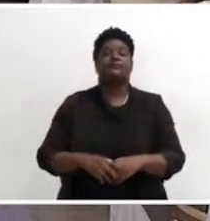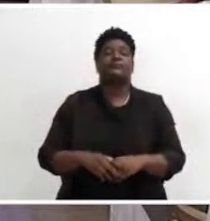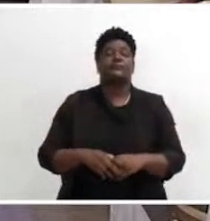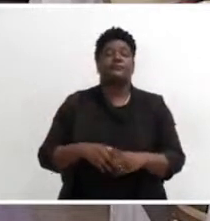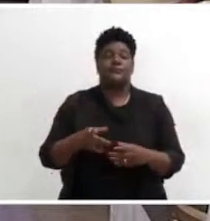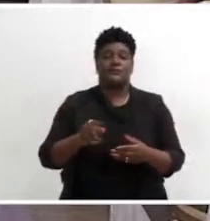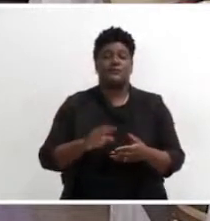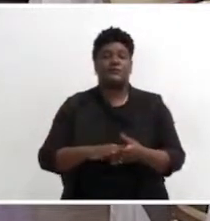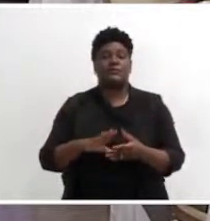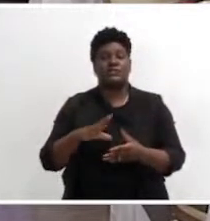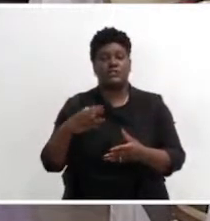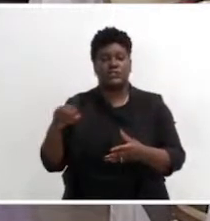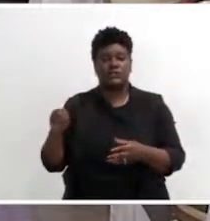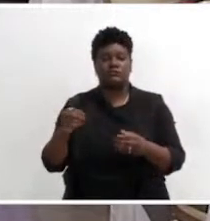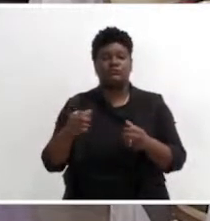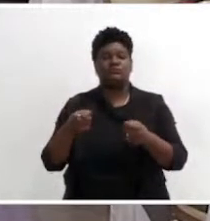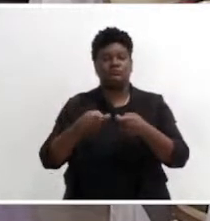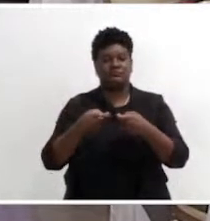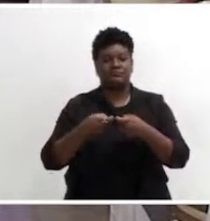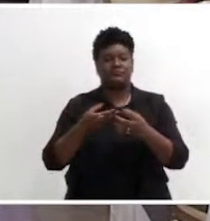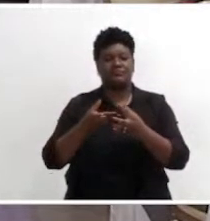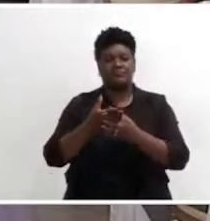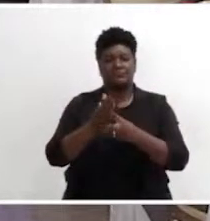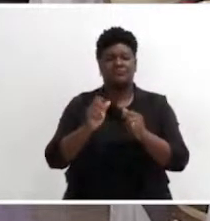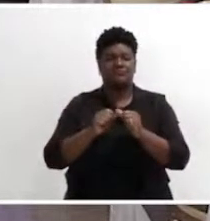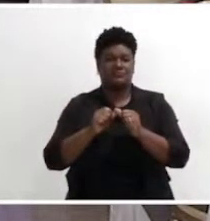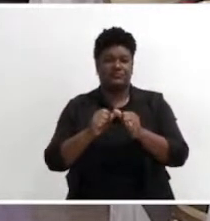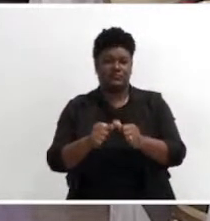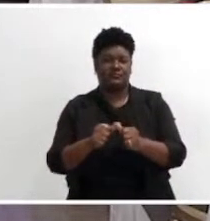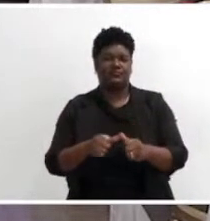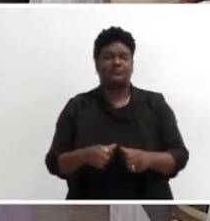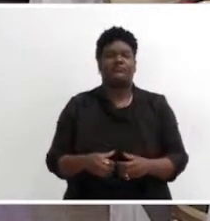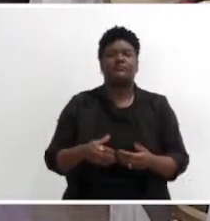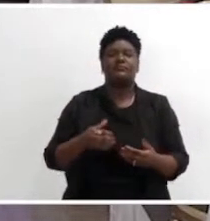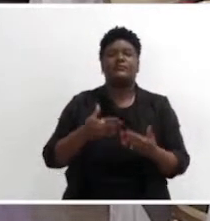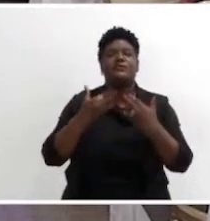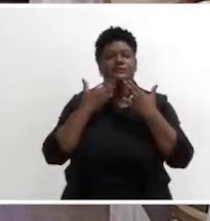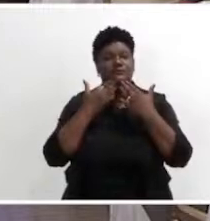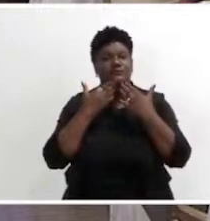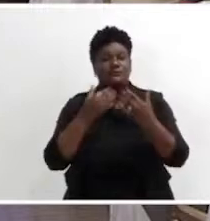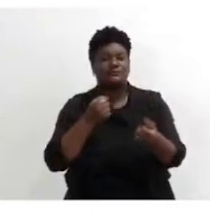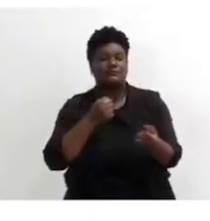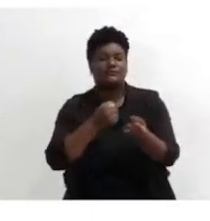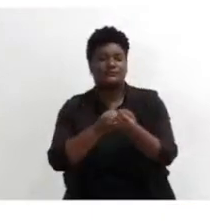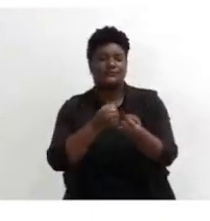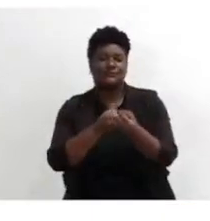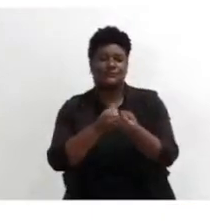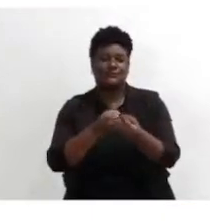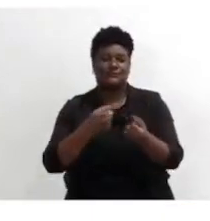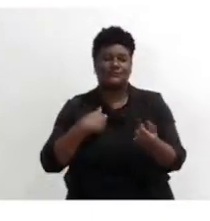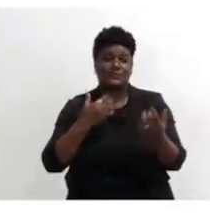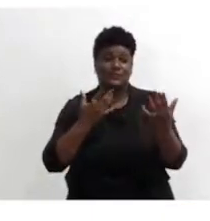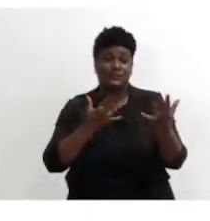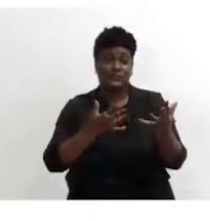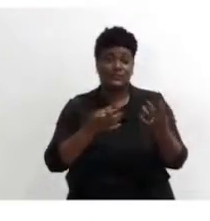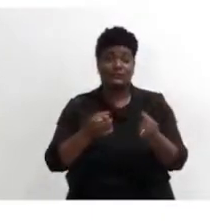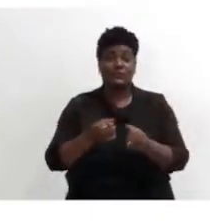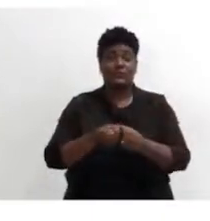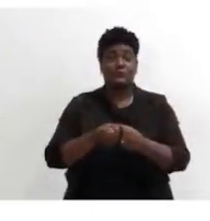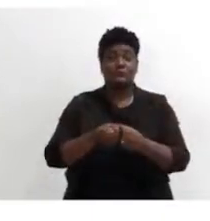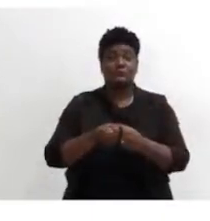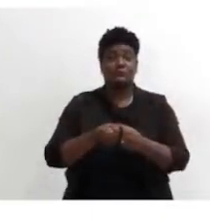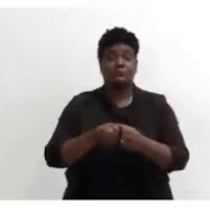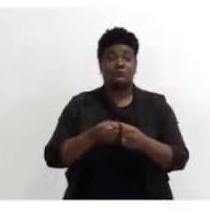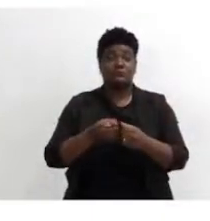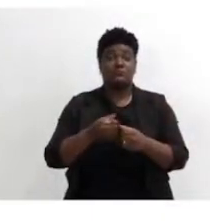Focus, David, muchas gracias por el apoyo y espero que lo veamos